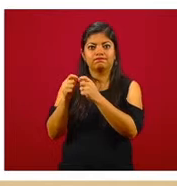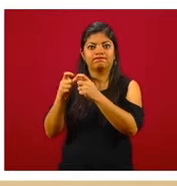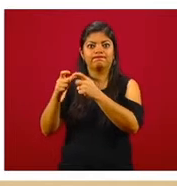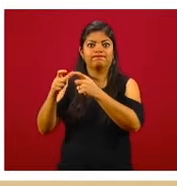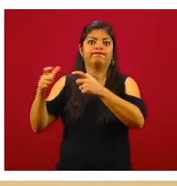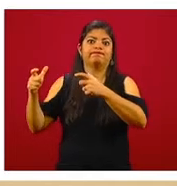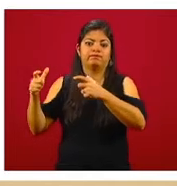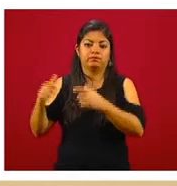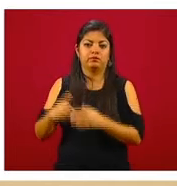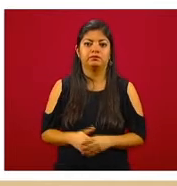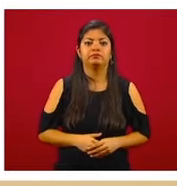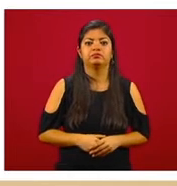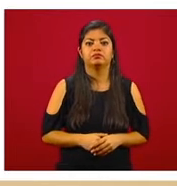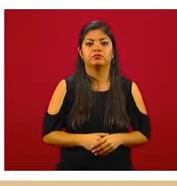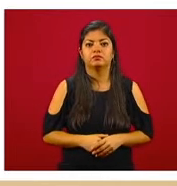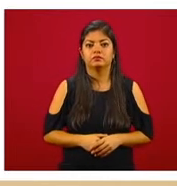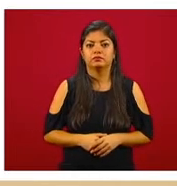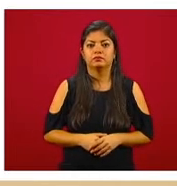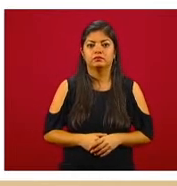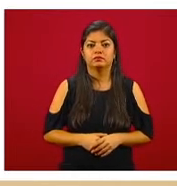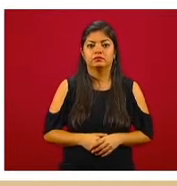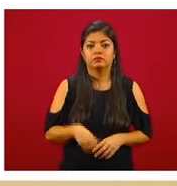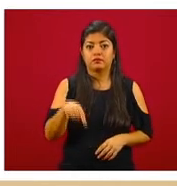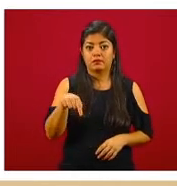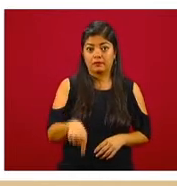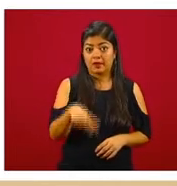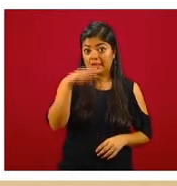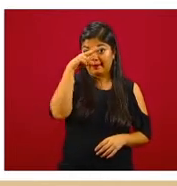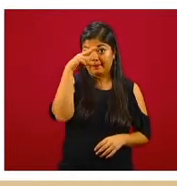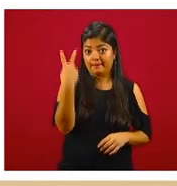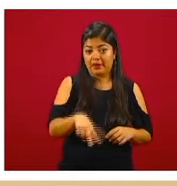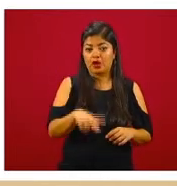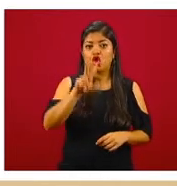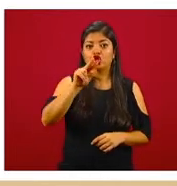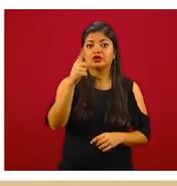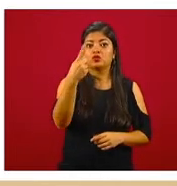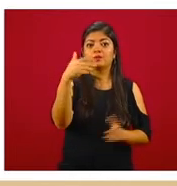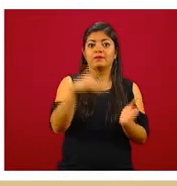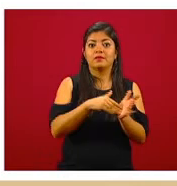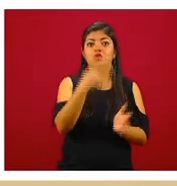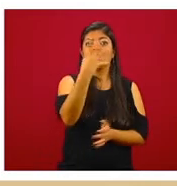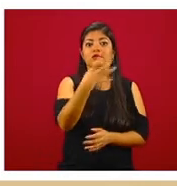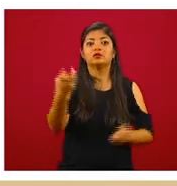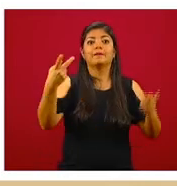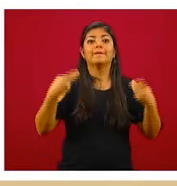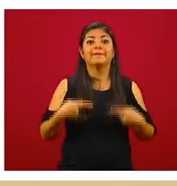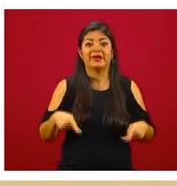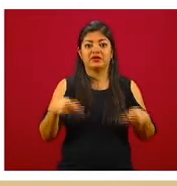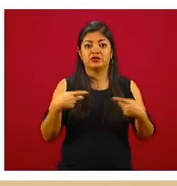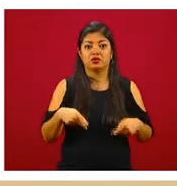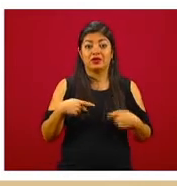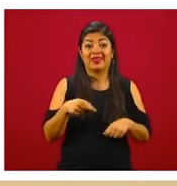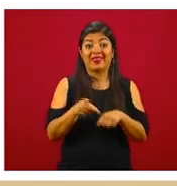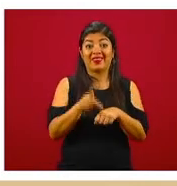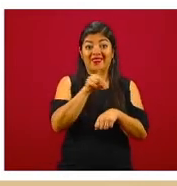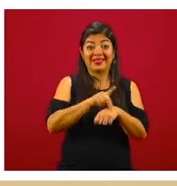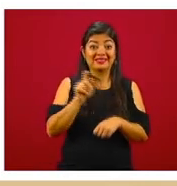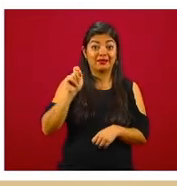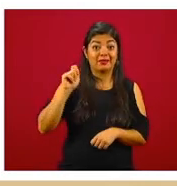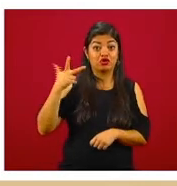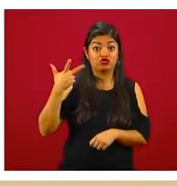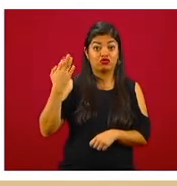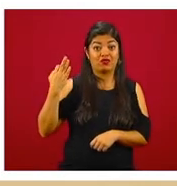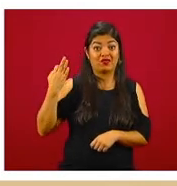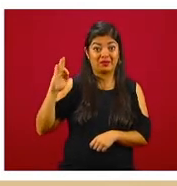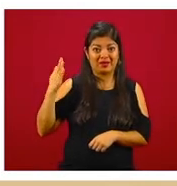La siguiente. Southeast Asia, that En continue to México, increase. 81.400 personas desde el In 28 de Mexico, febrero,